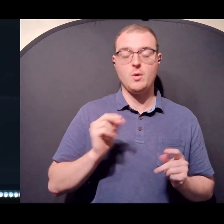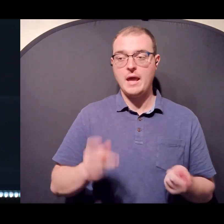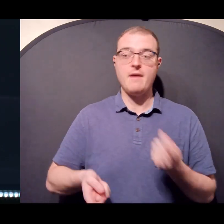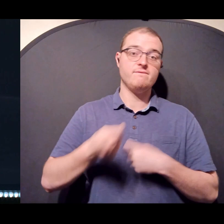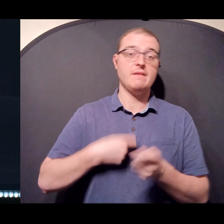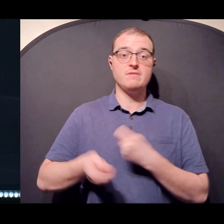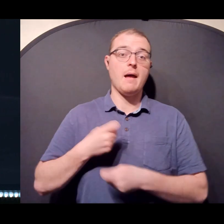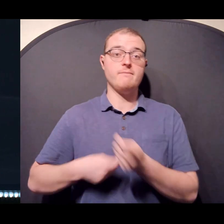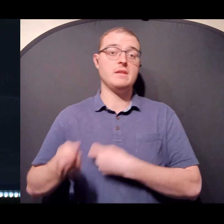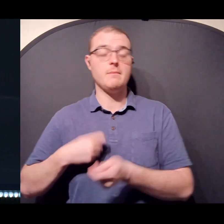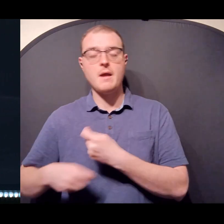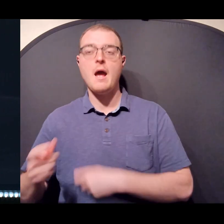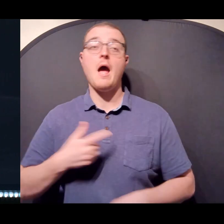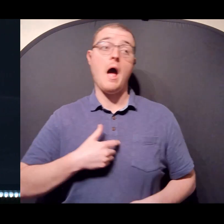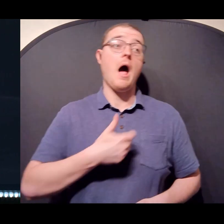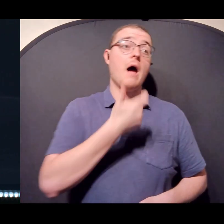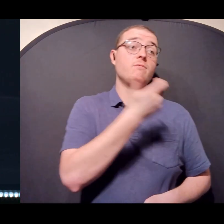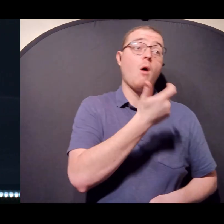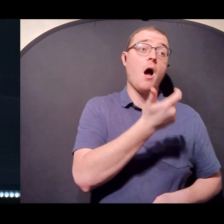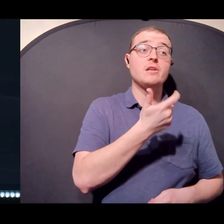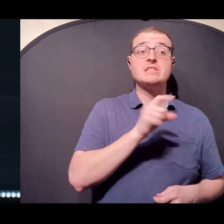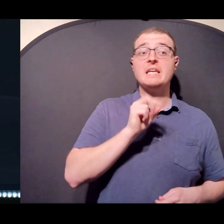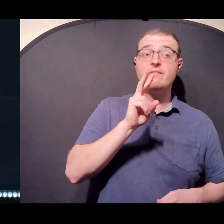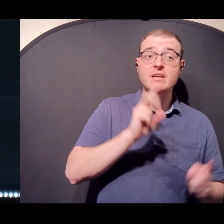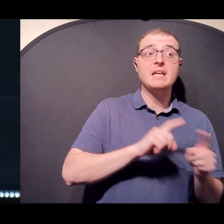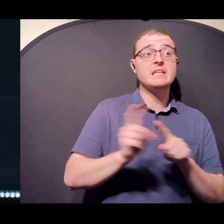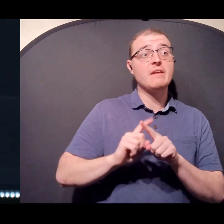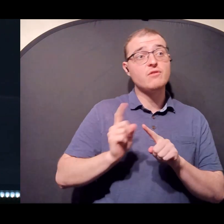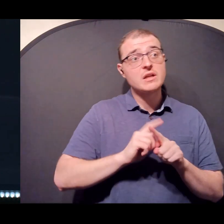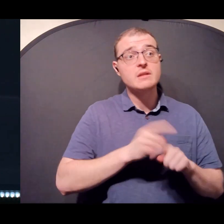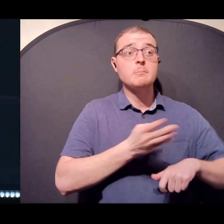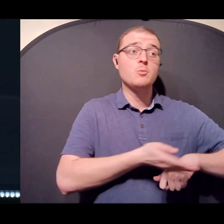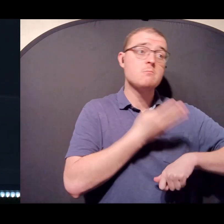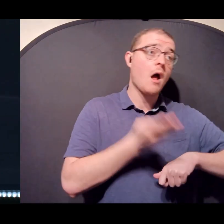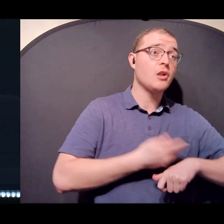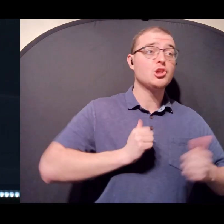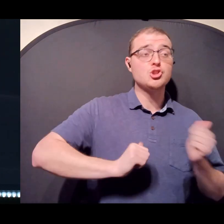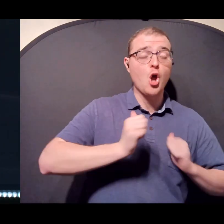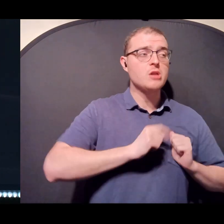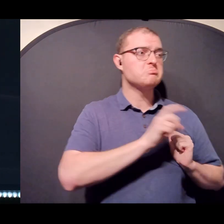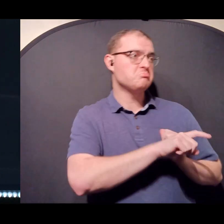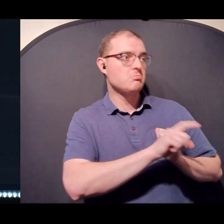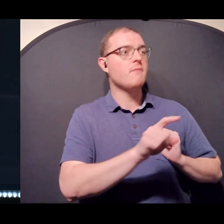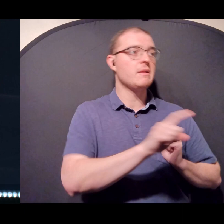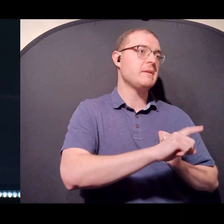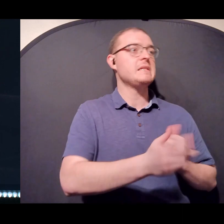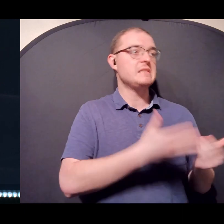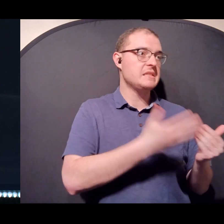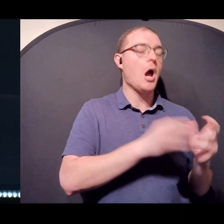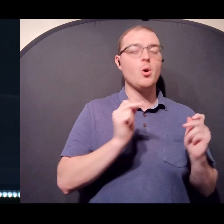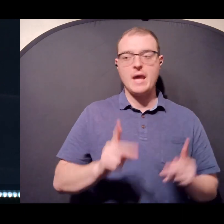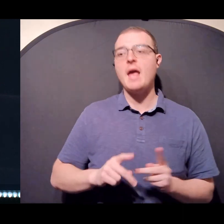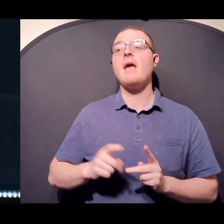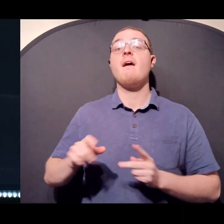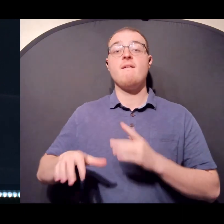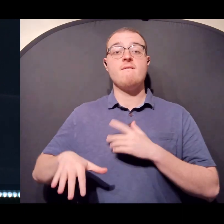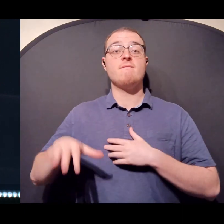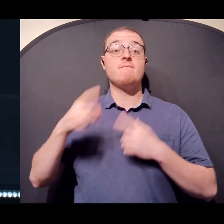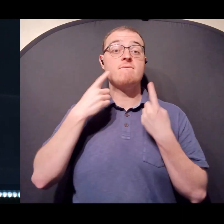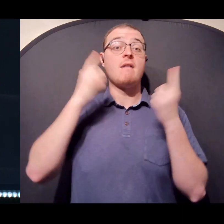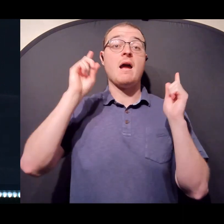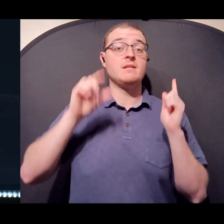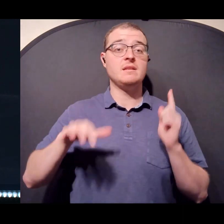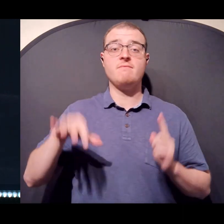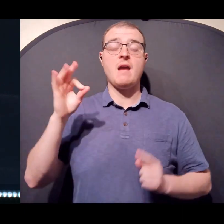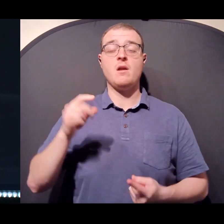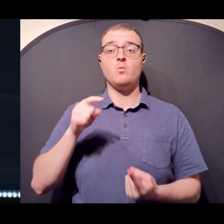HGTV myself, so I just did a little flip and flop and Property Brothers and the whole thing, and I'm looking at the floor and like, okay, I think this is the one.